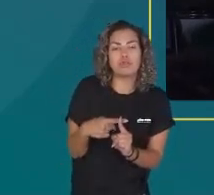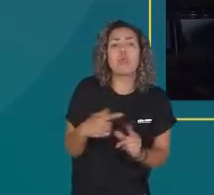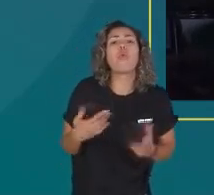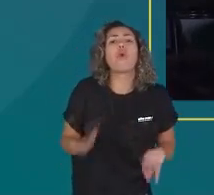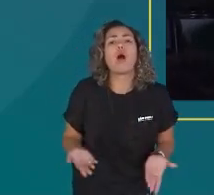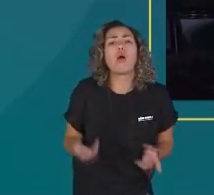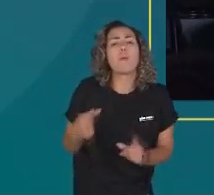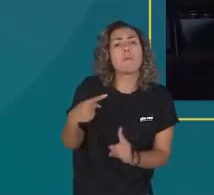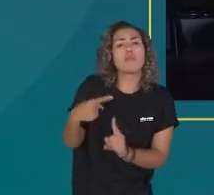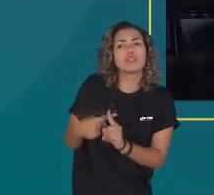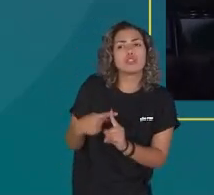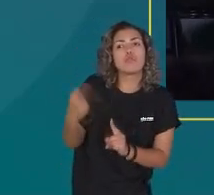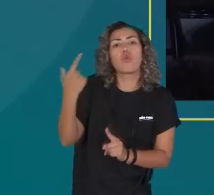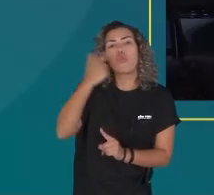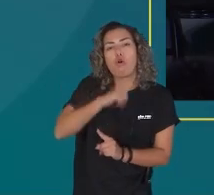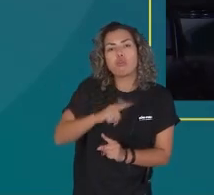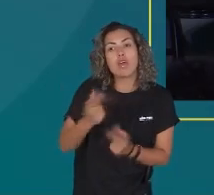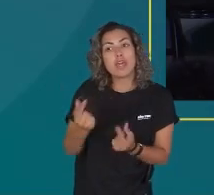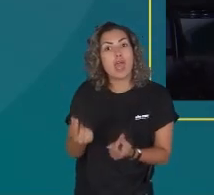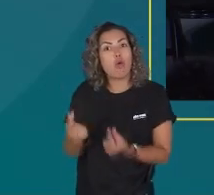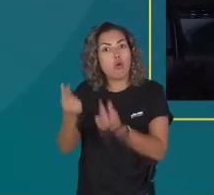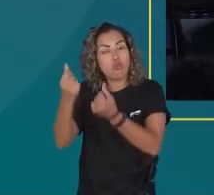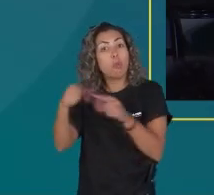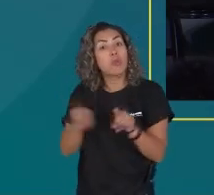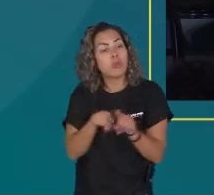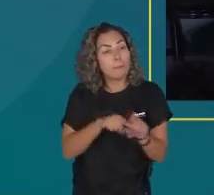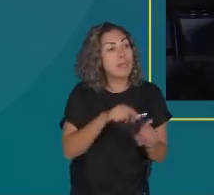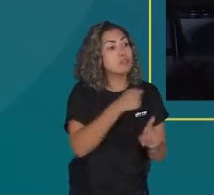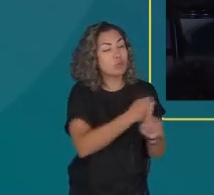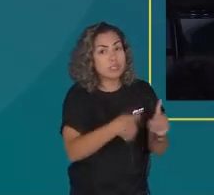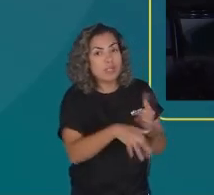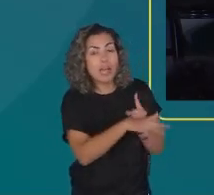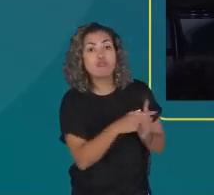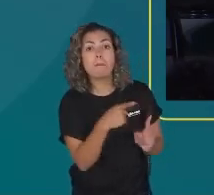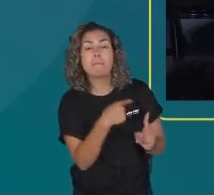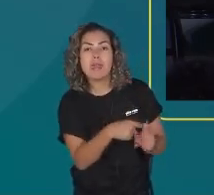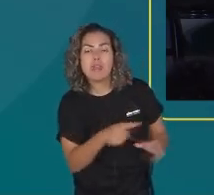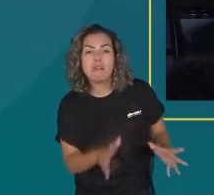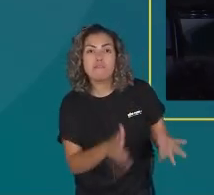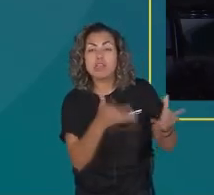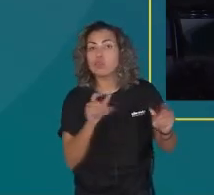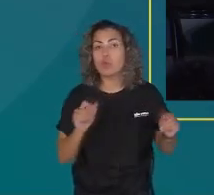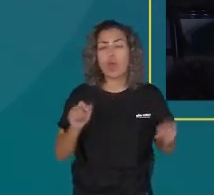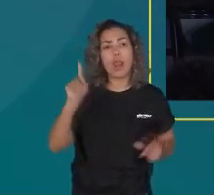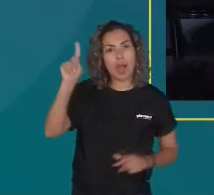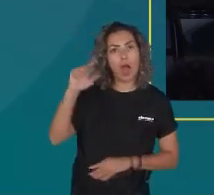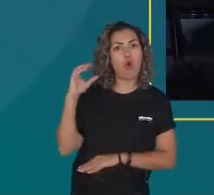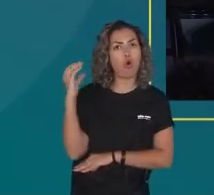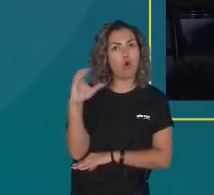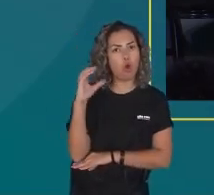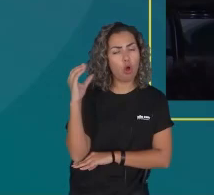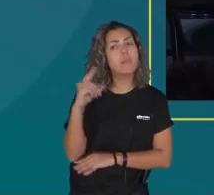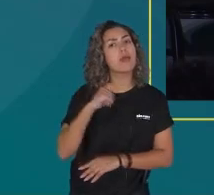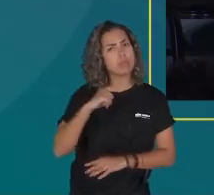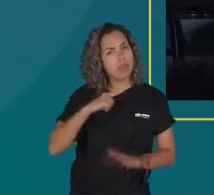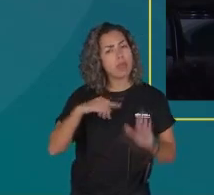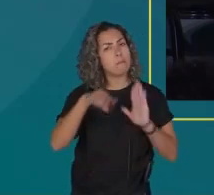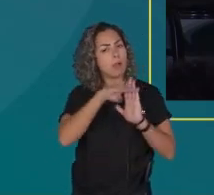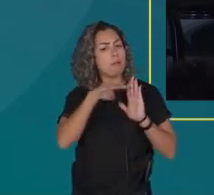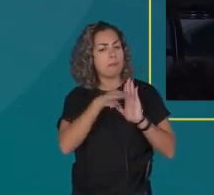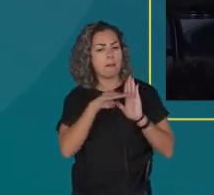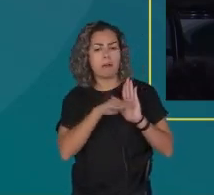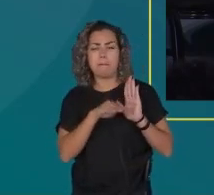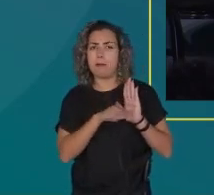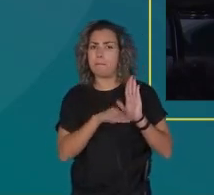benefits. We got a lot of policies in Colombia. I was deputy minister in Colombia once, and